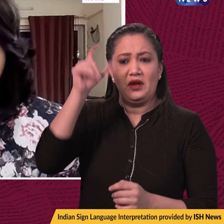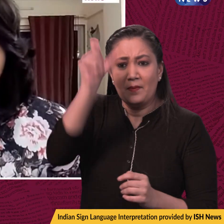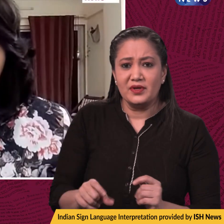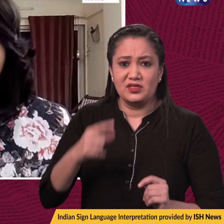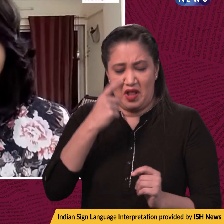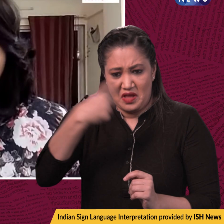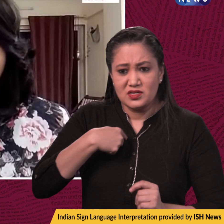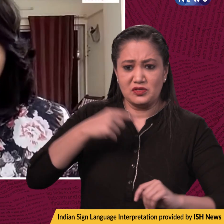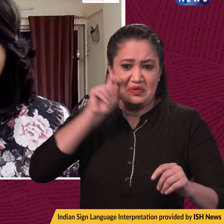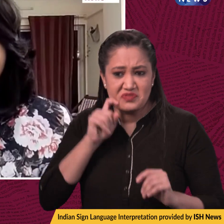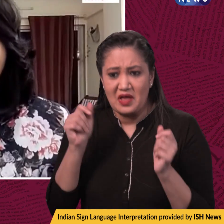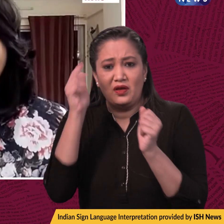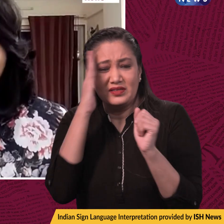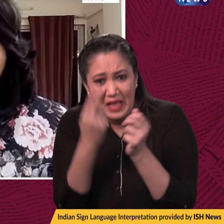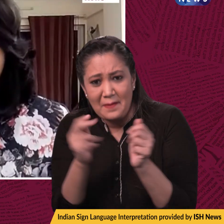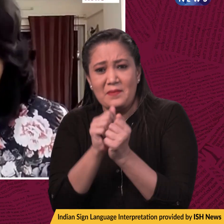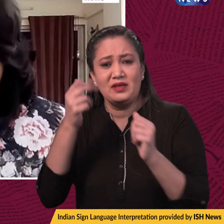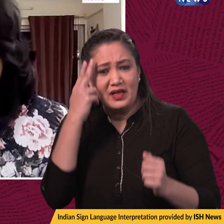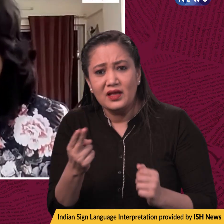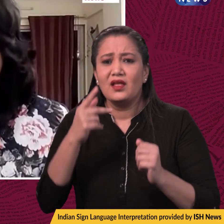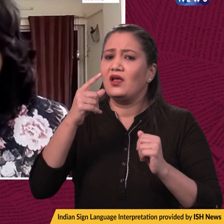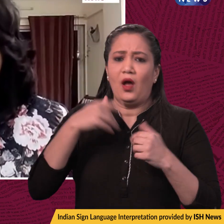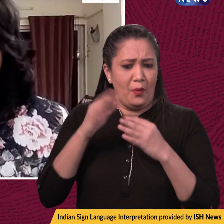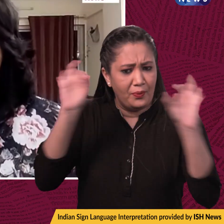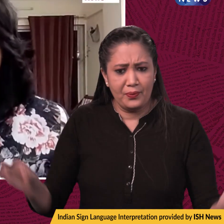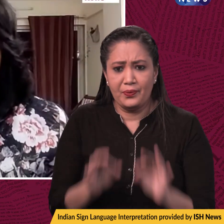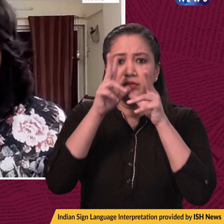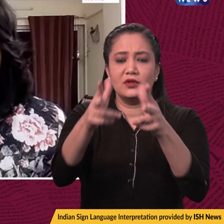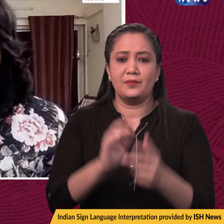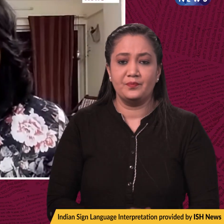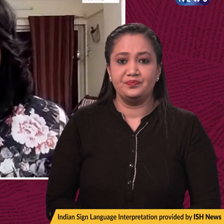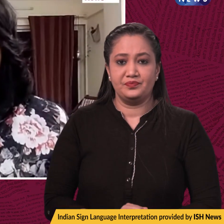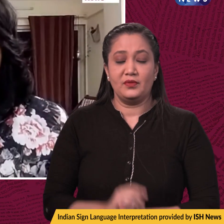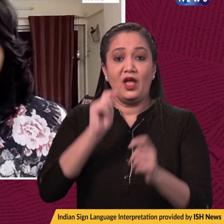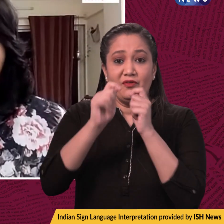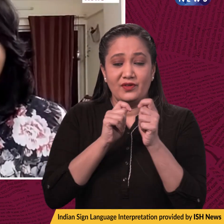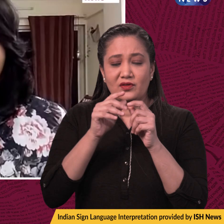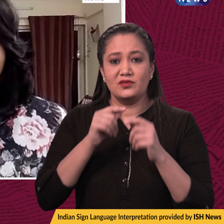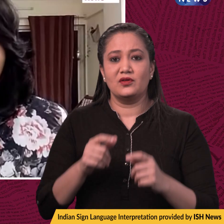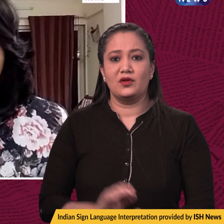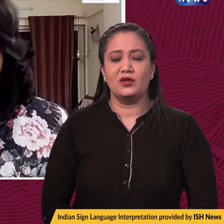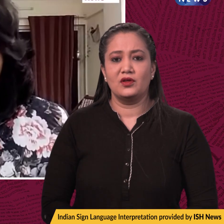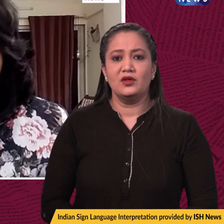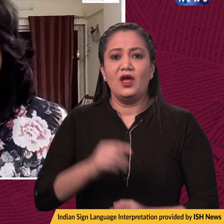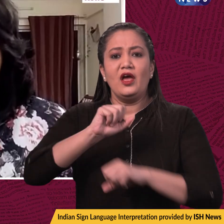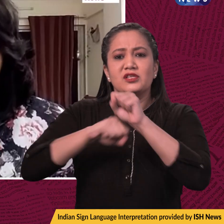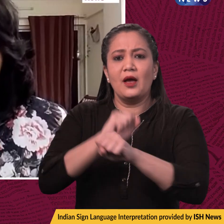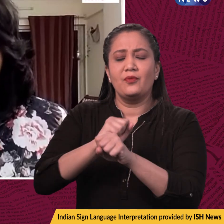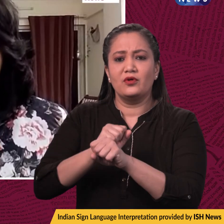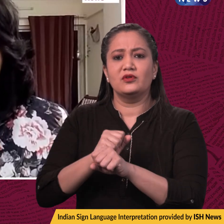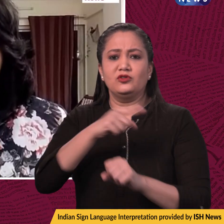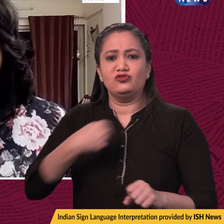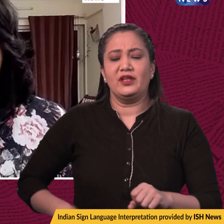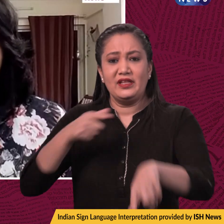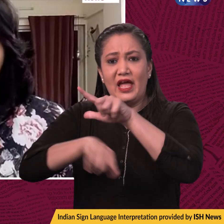had coerced her, allegedly, to have sex. Now, in the video interview with a Singaporean Chinese